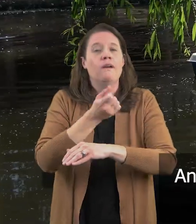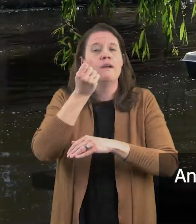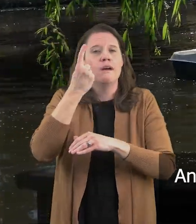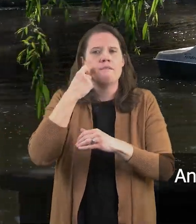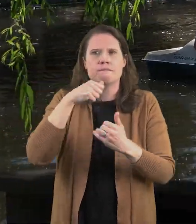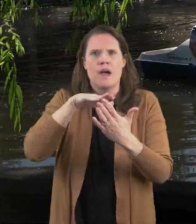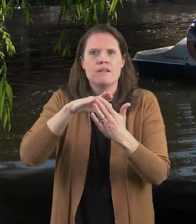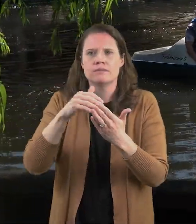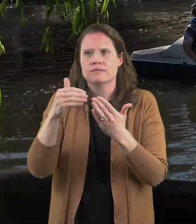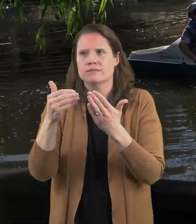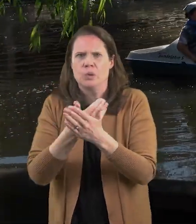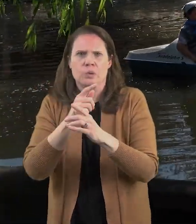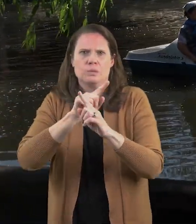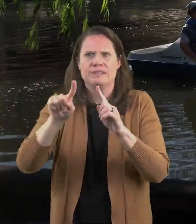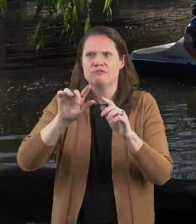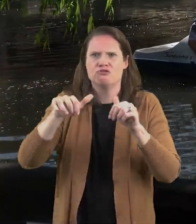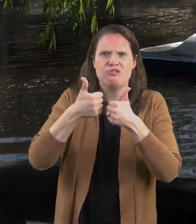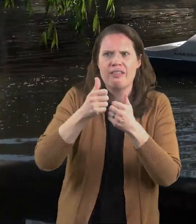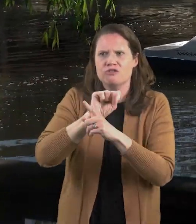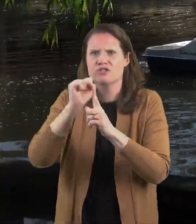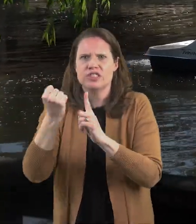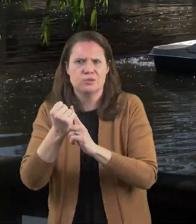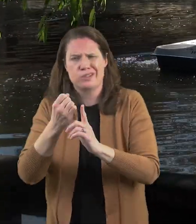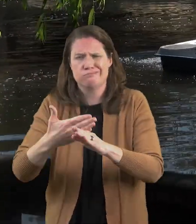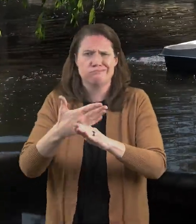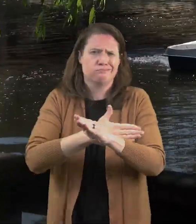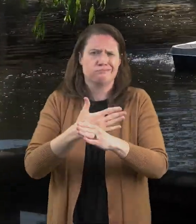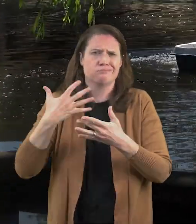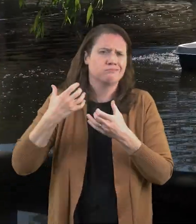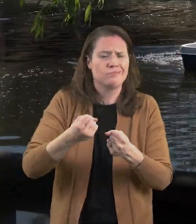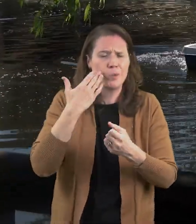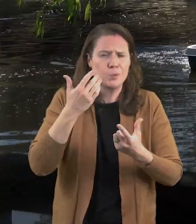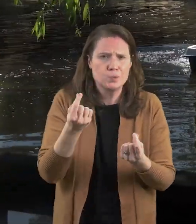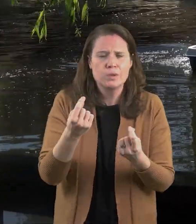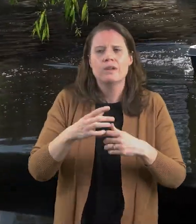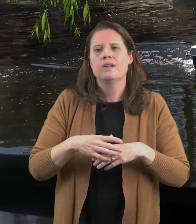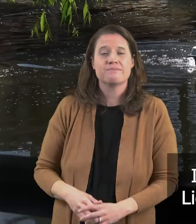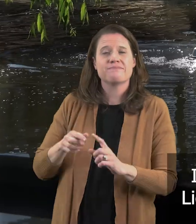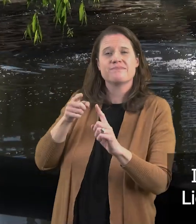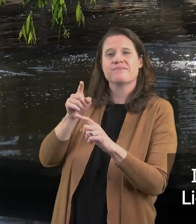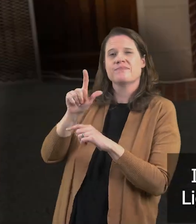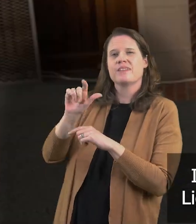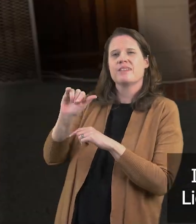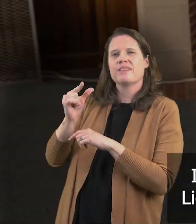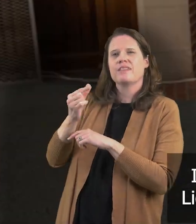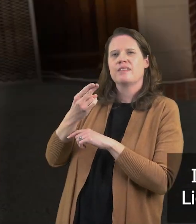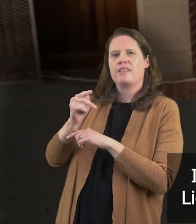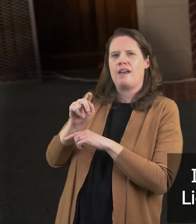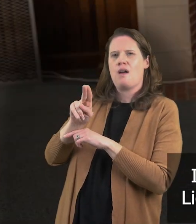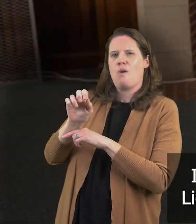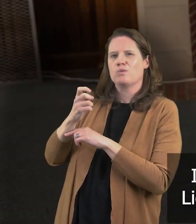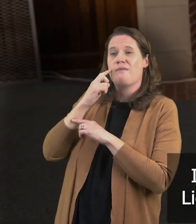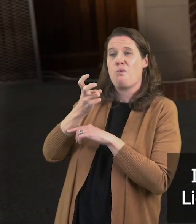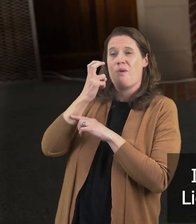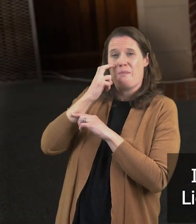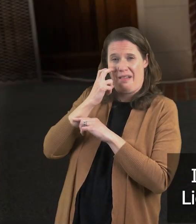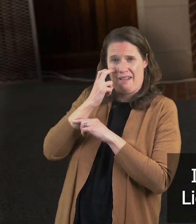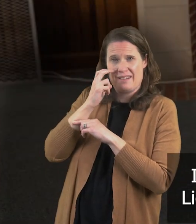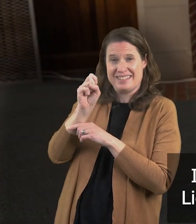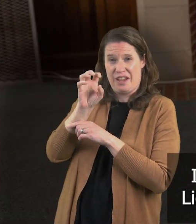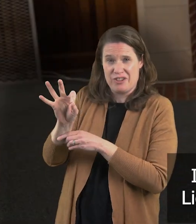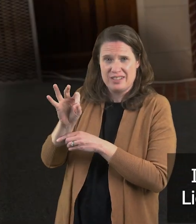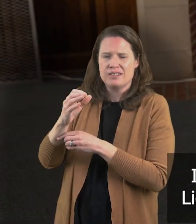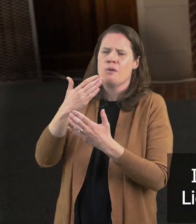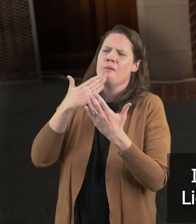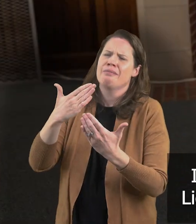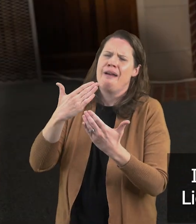being faced with an unexpected challenge or new situation. I would like to give big thanks to the Lighthouse